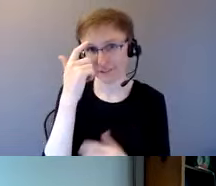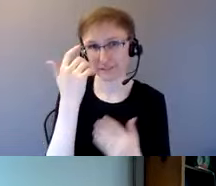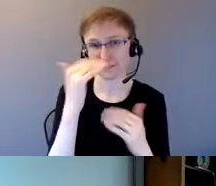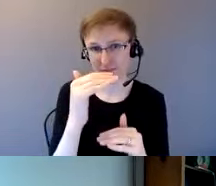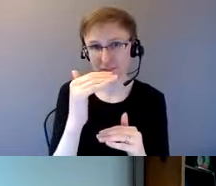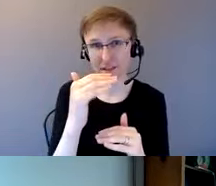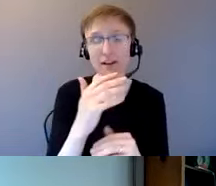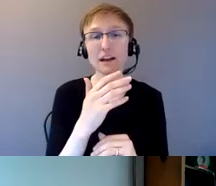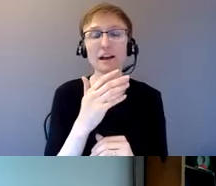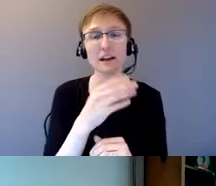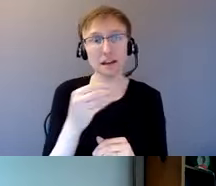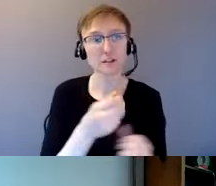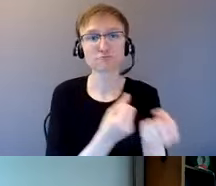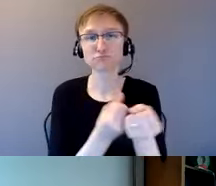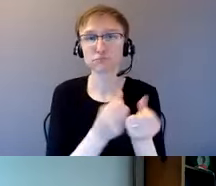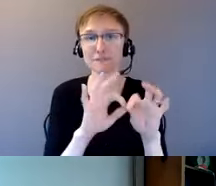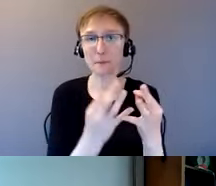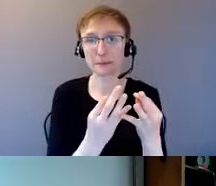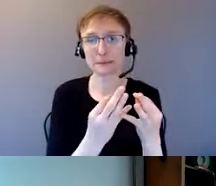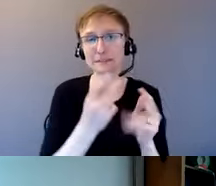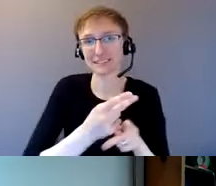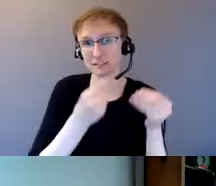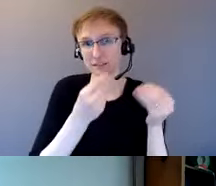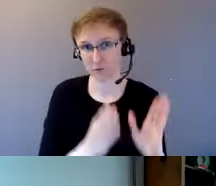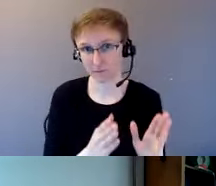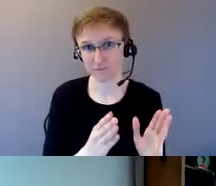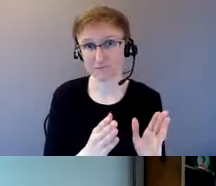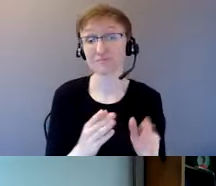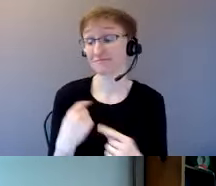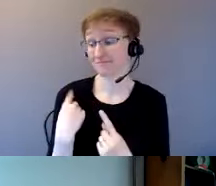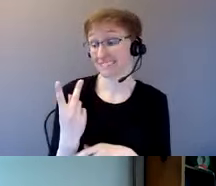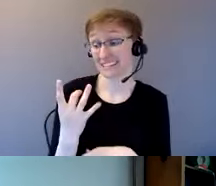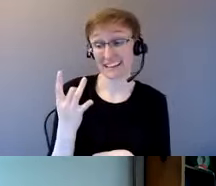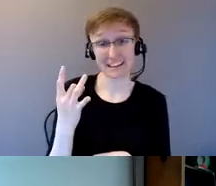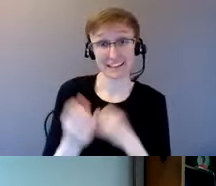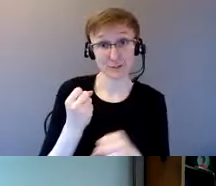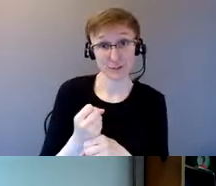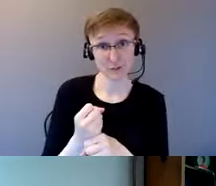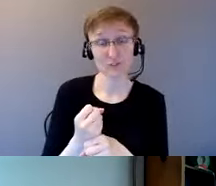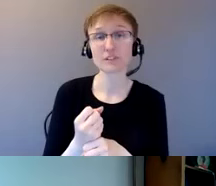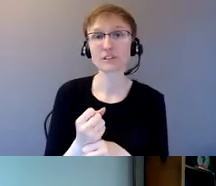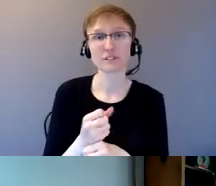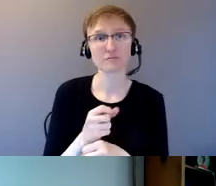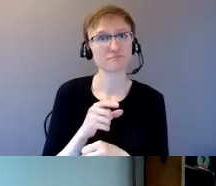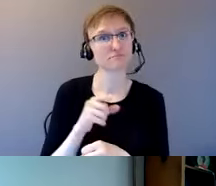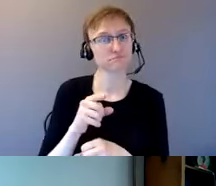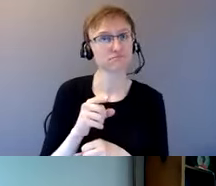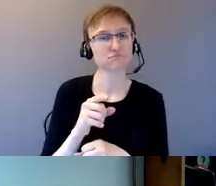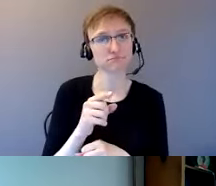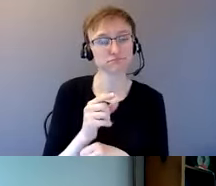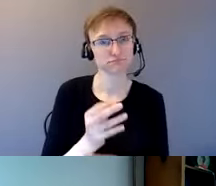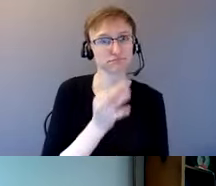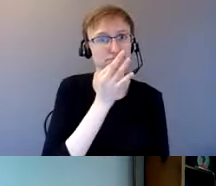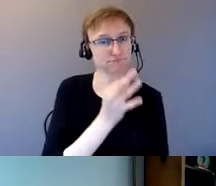and caregivers. For the past 8 years, Shauna has built an exceptional reputation as an experienced and